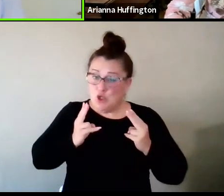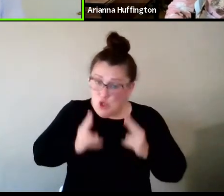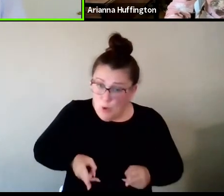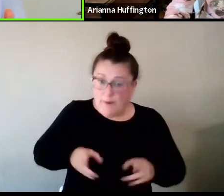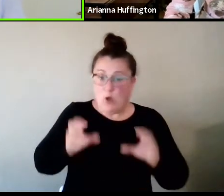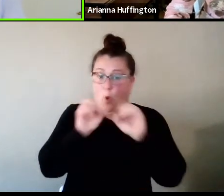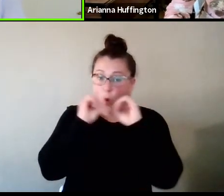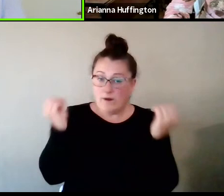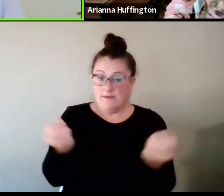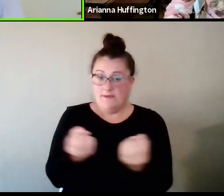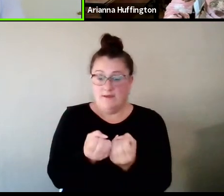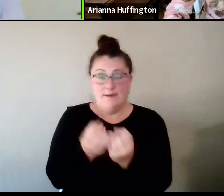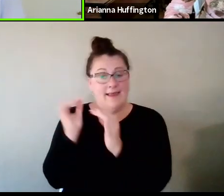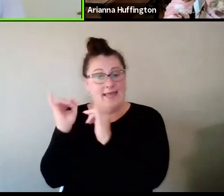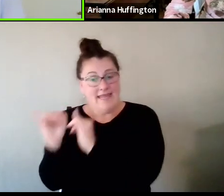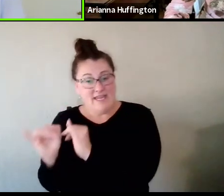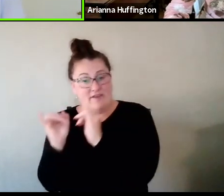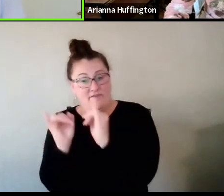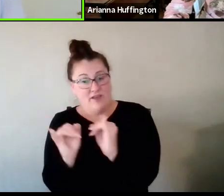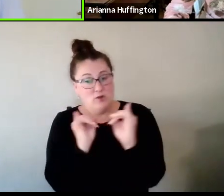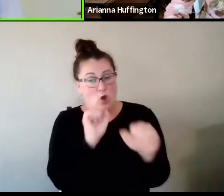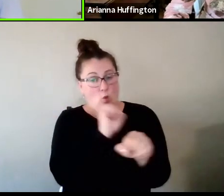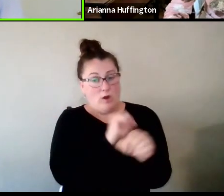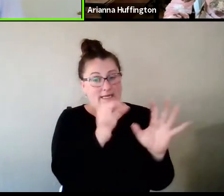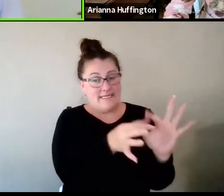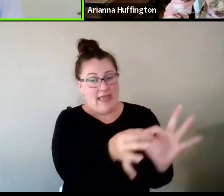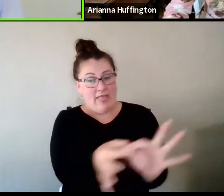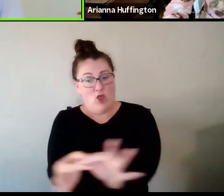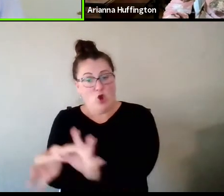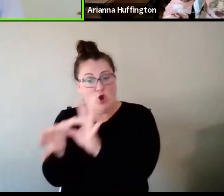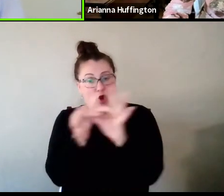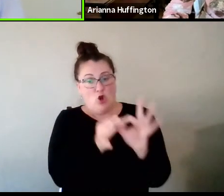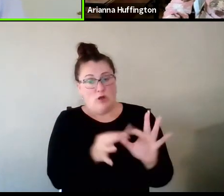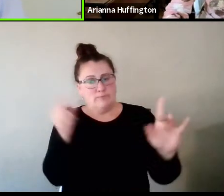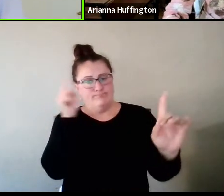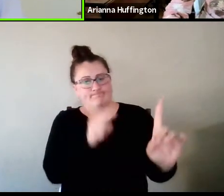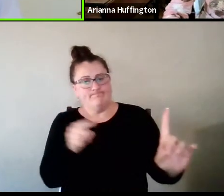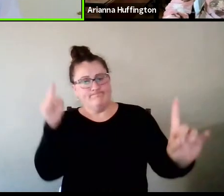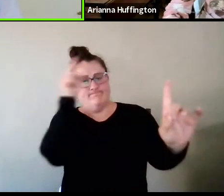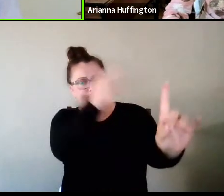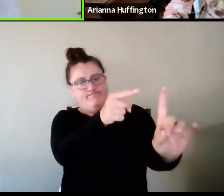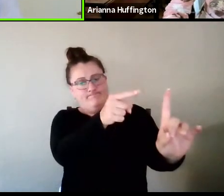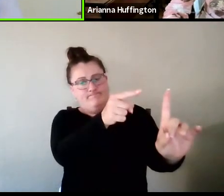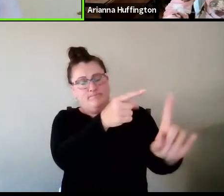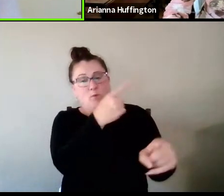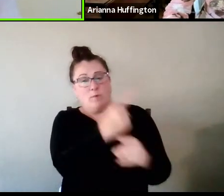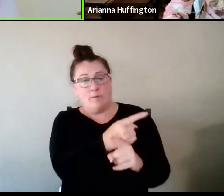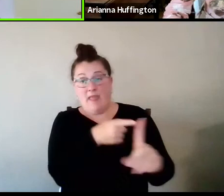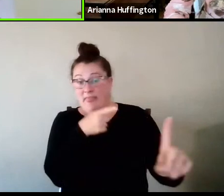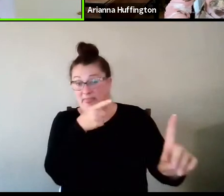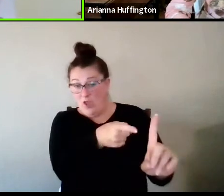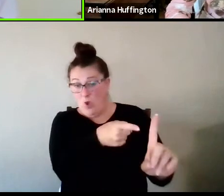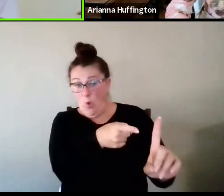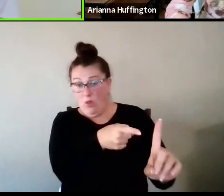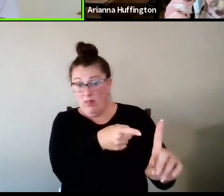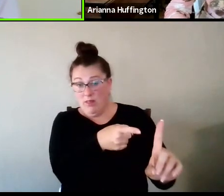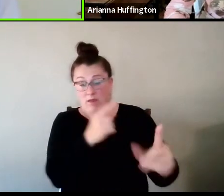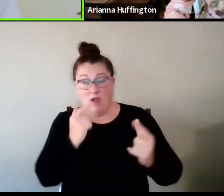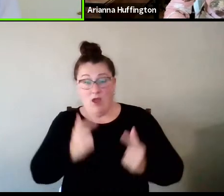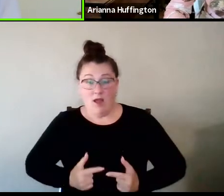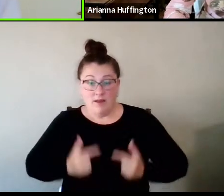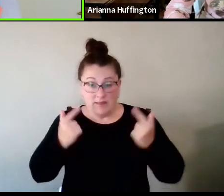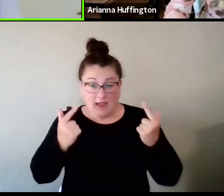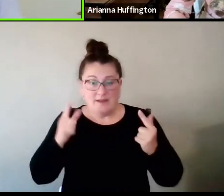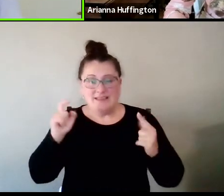organization made of individuals working together in pursuit of a goal. And so that goal, like for in our lives, has got